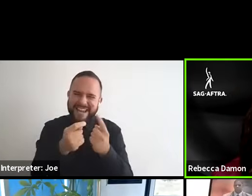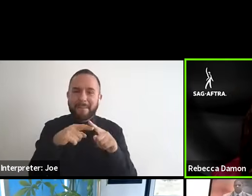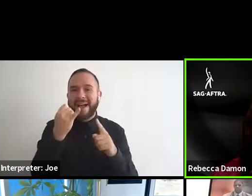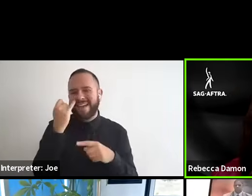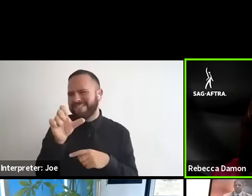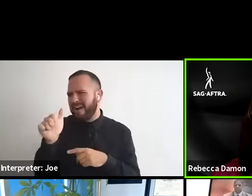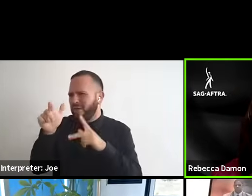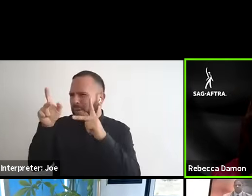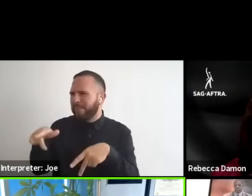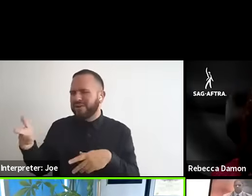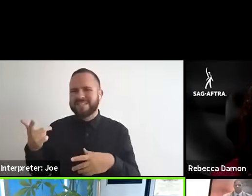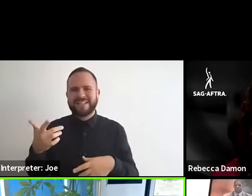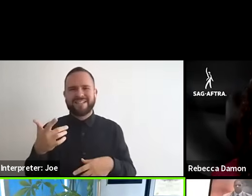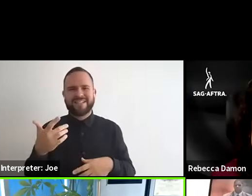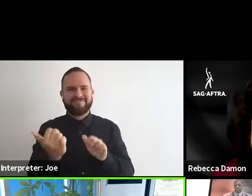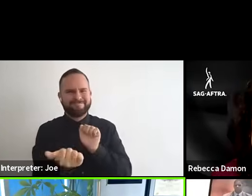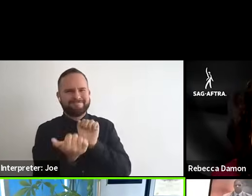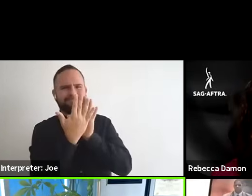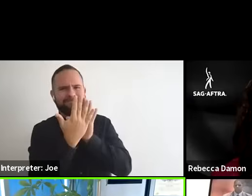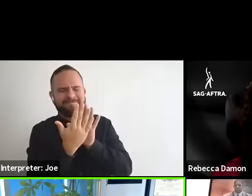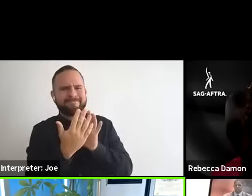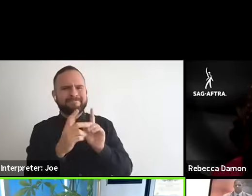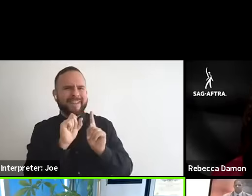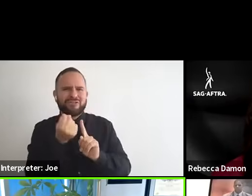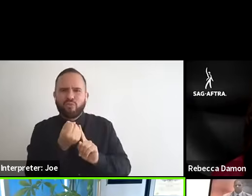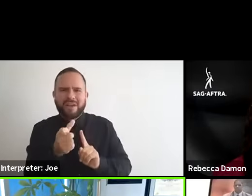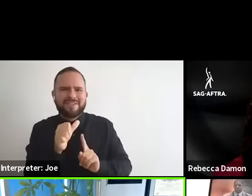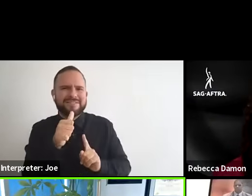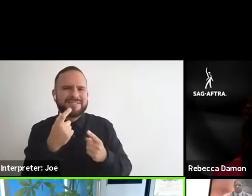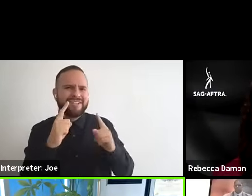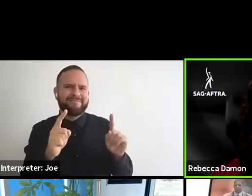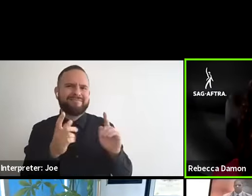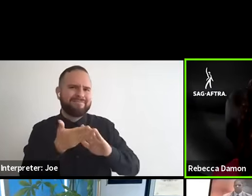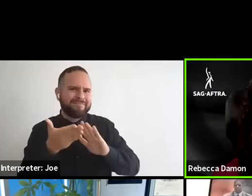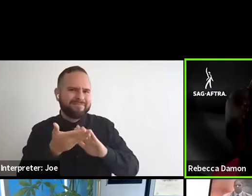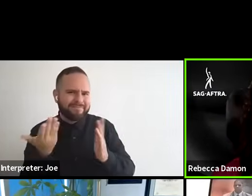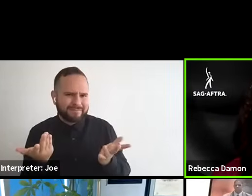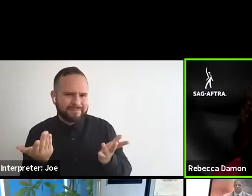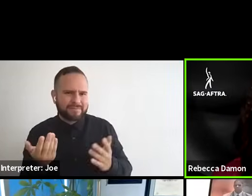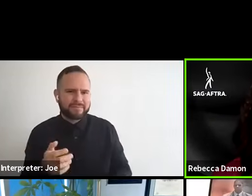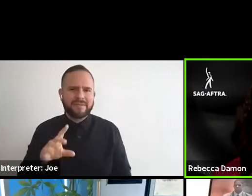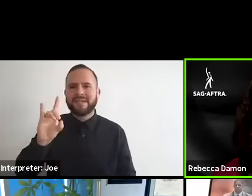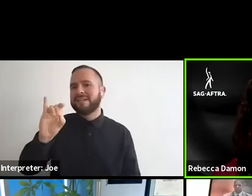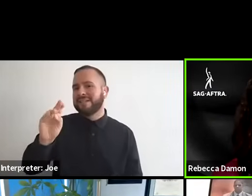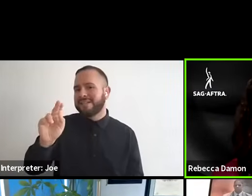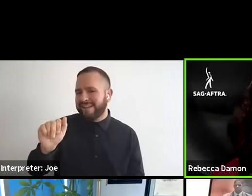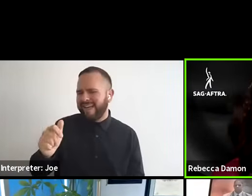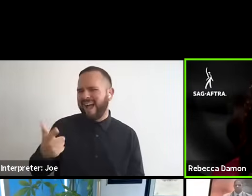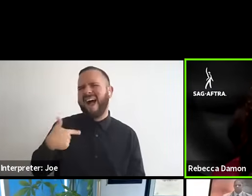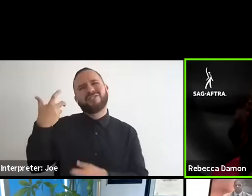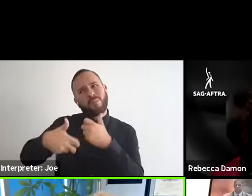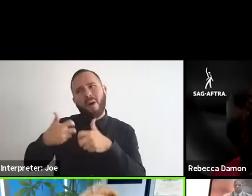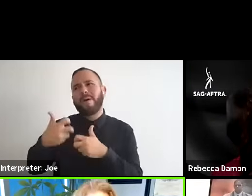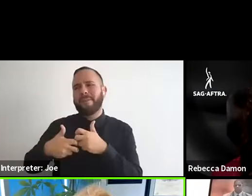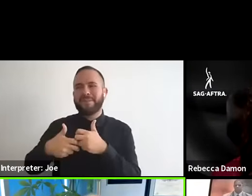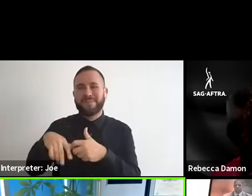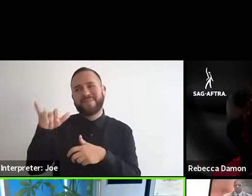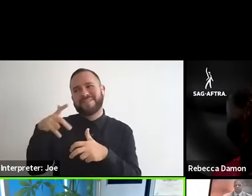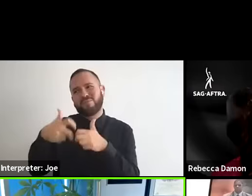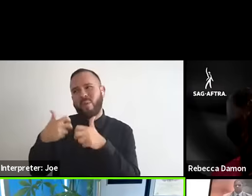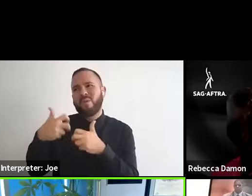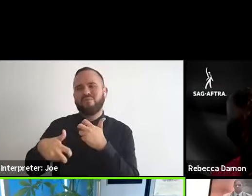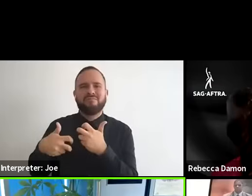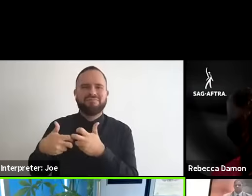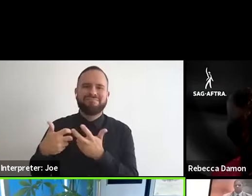into a situation where that's a problem? That's a problem. Yeah, that's go ahead, Dina, jump in. Yeah, that's a problem, because you